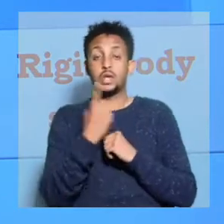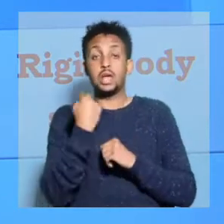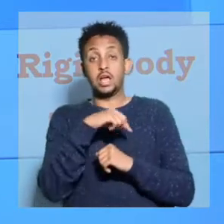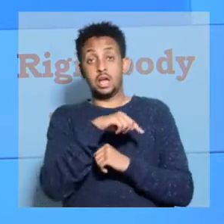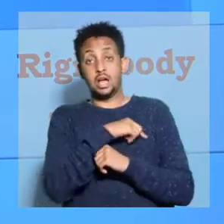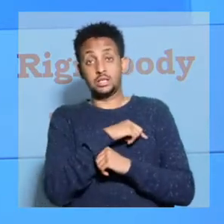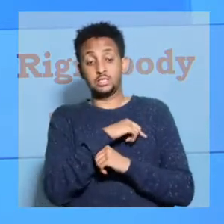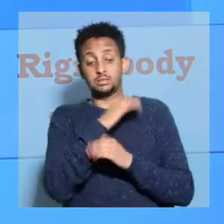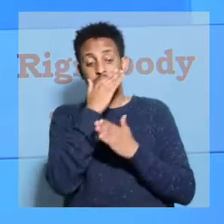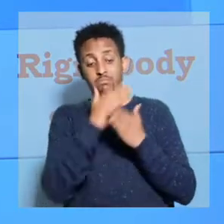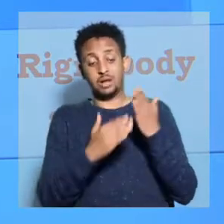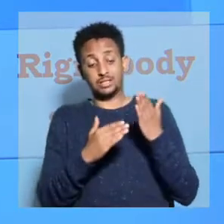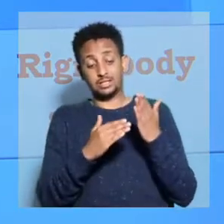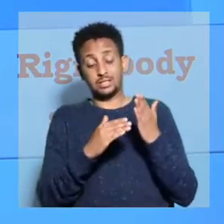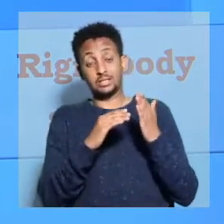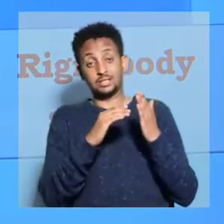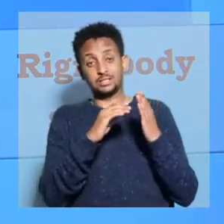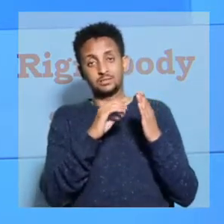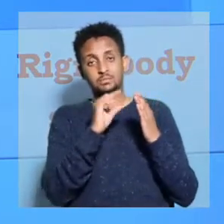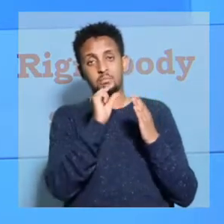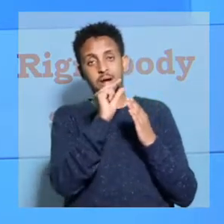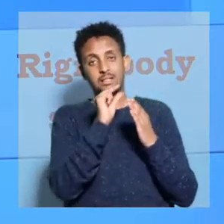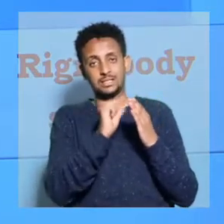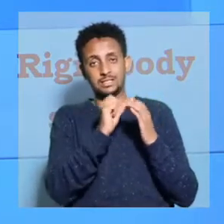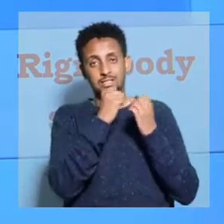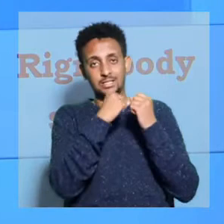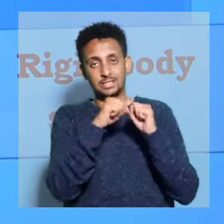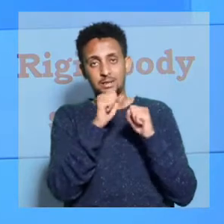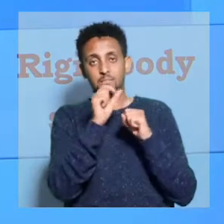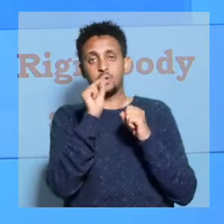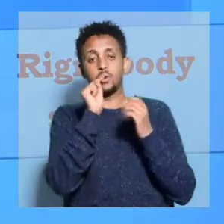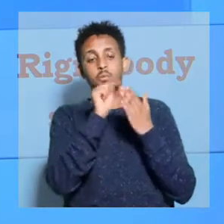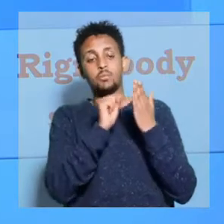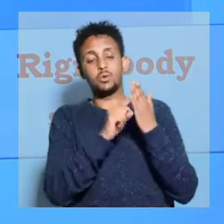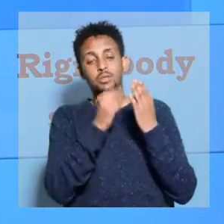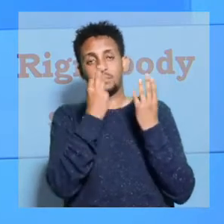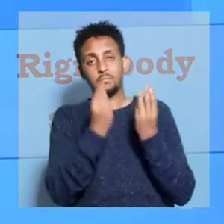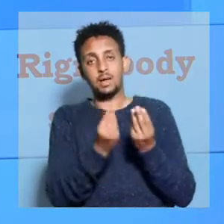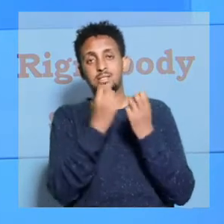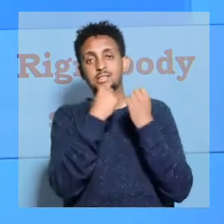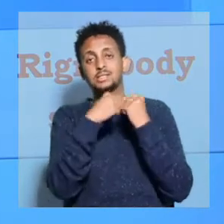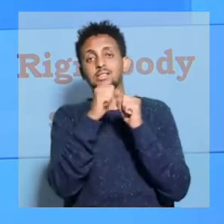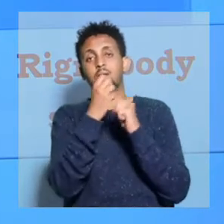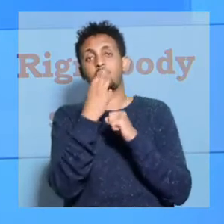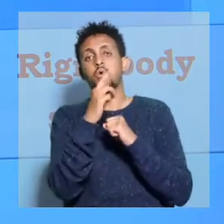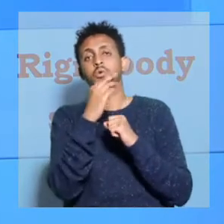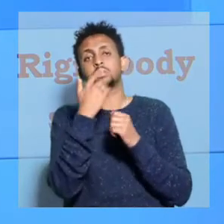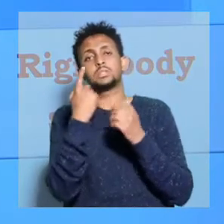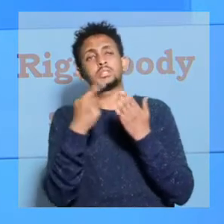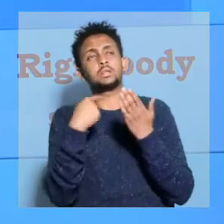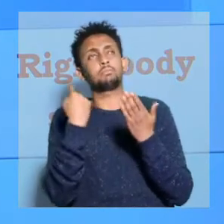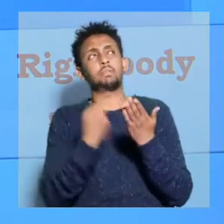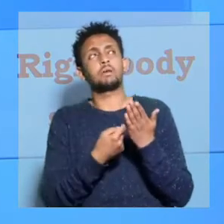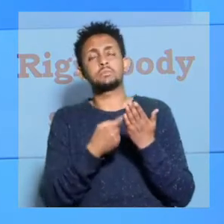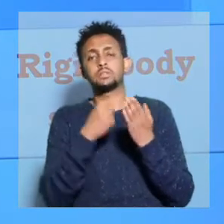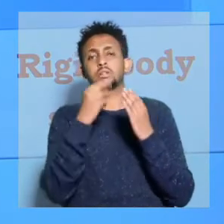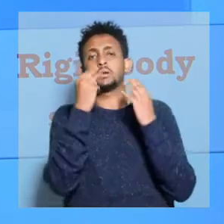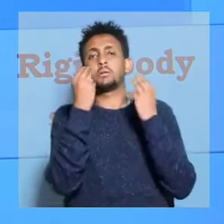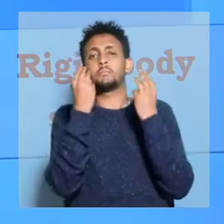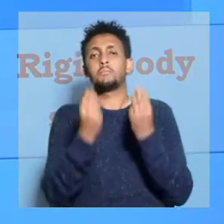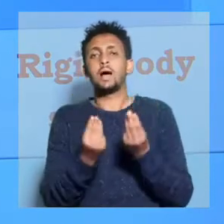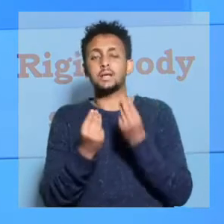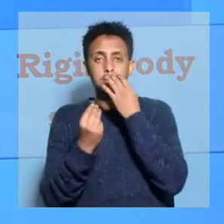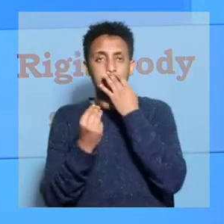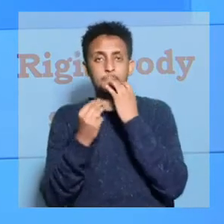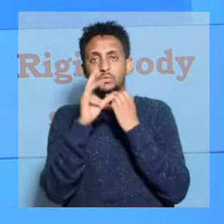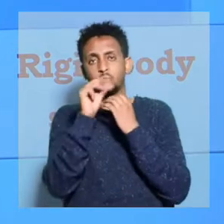as particle system, or might say point mass system, or sometimes you can say mass string